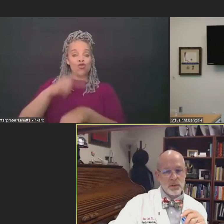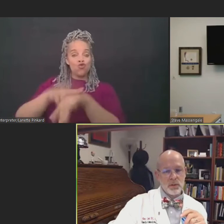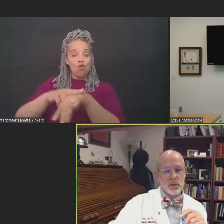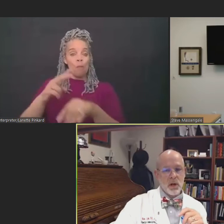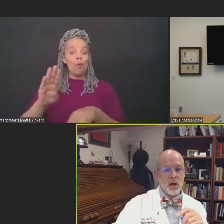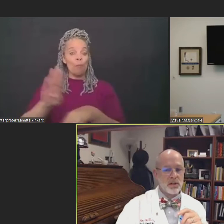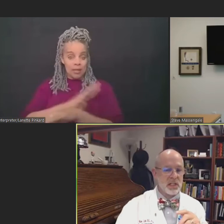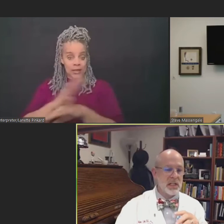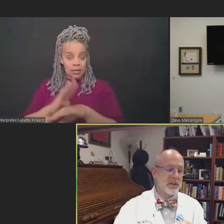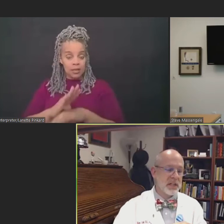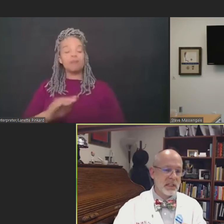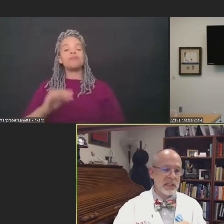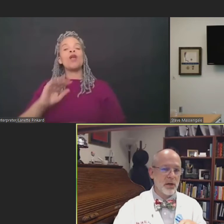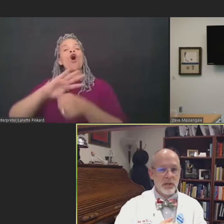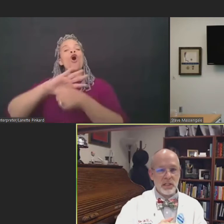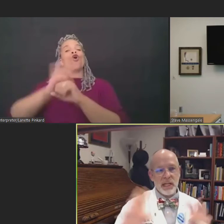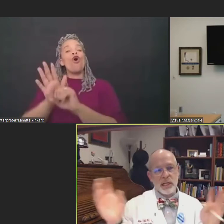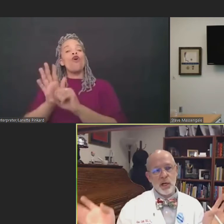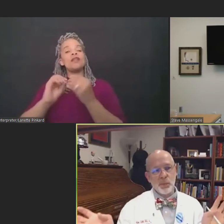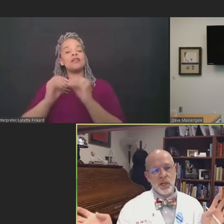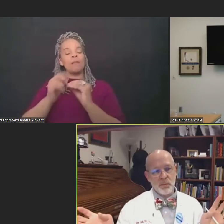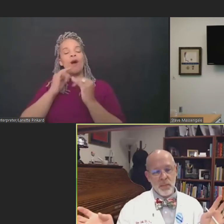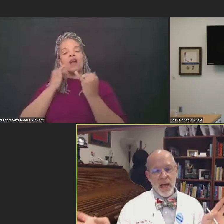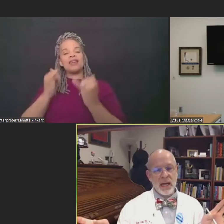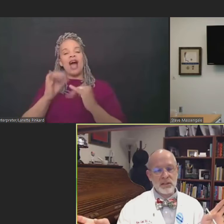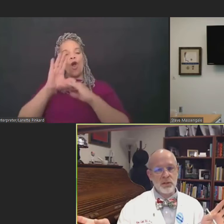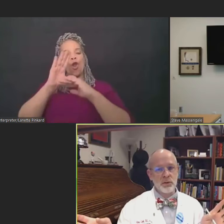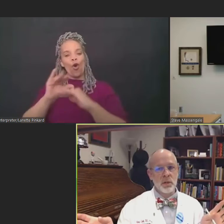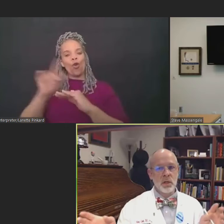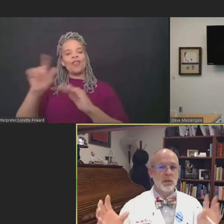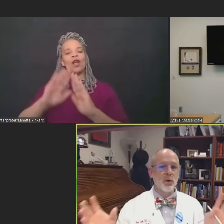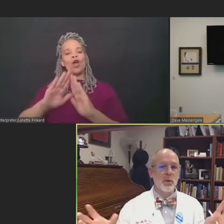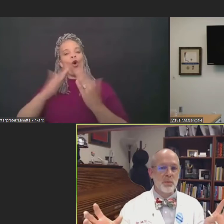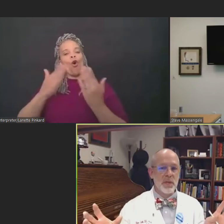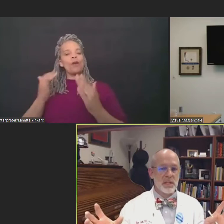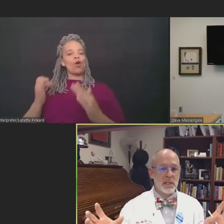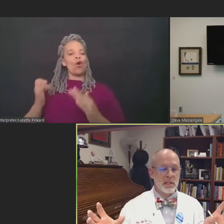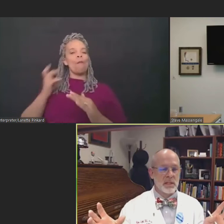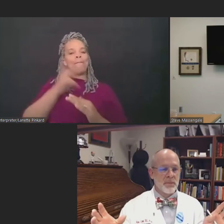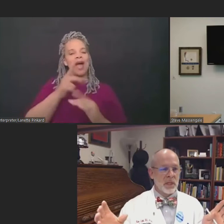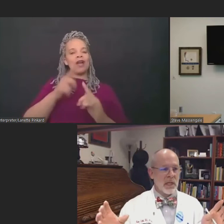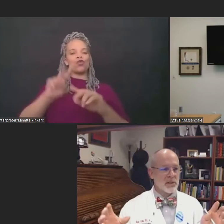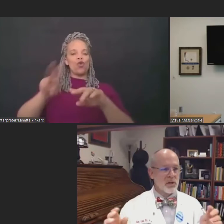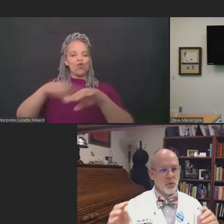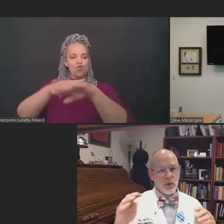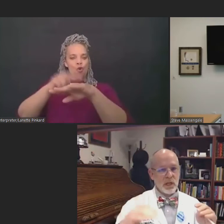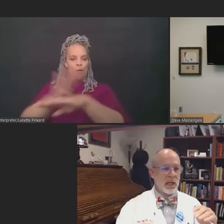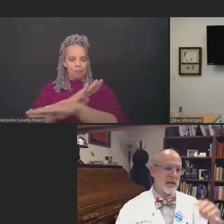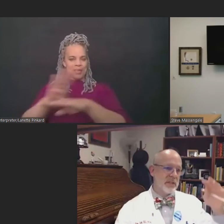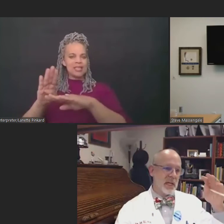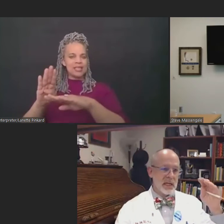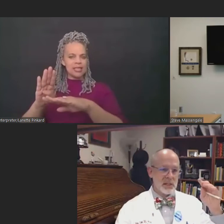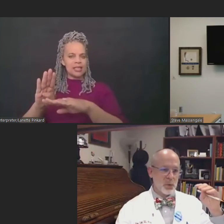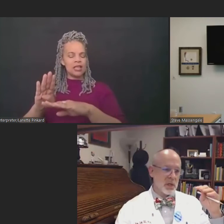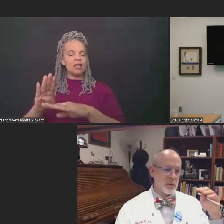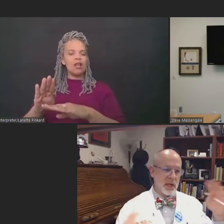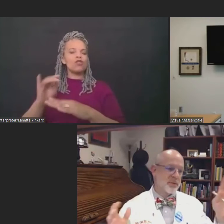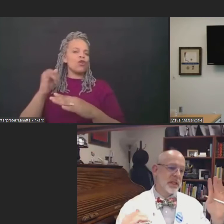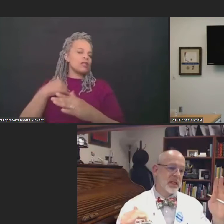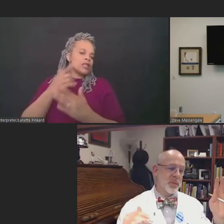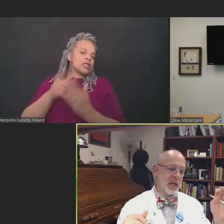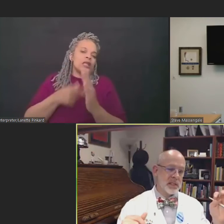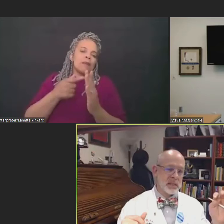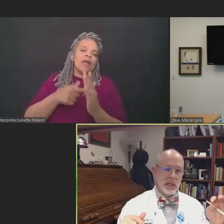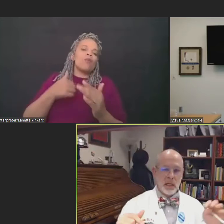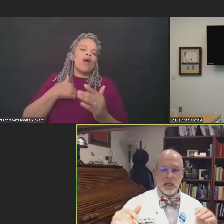numbers are significantly low that they can open up back to normal business. And so we're going to have days where we have